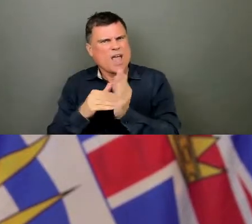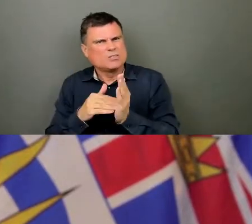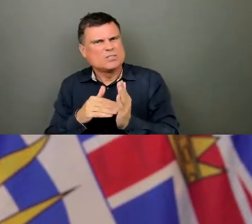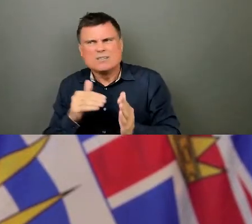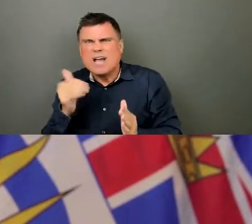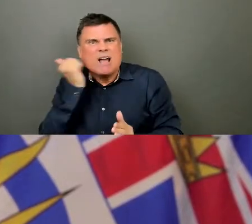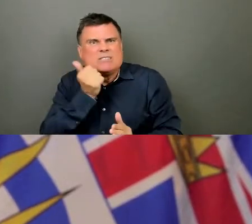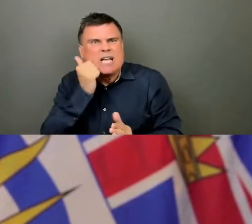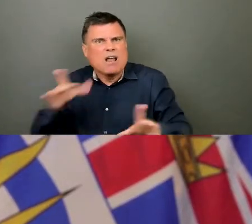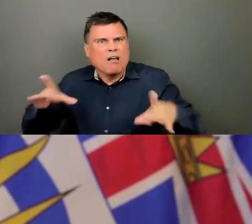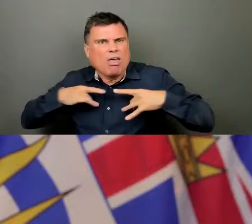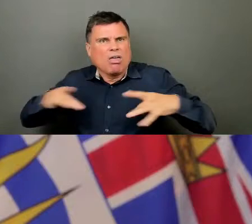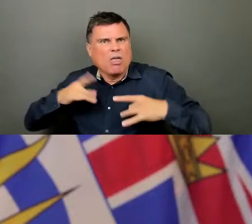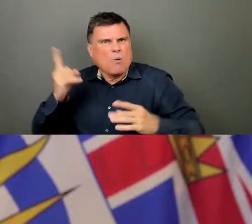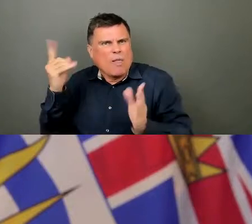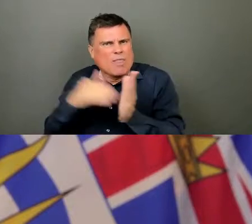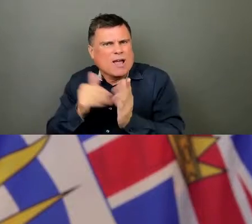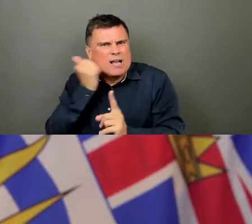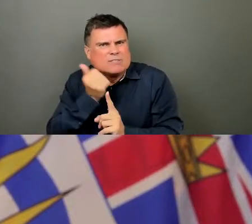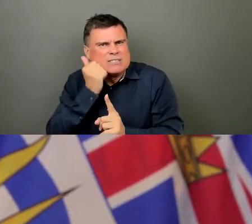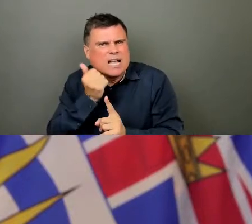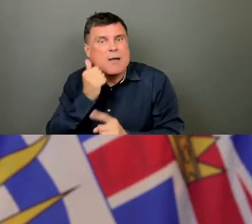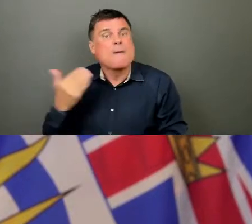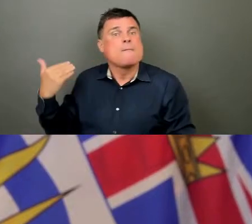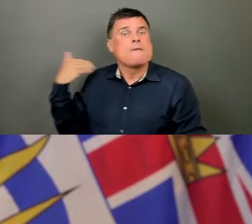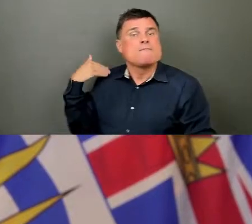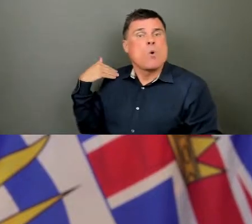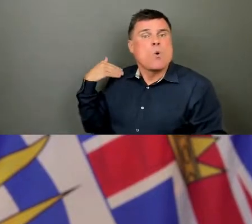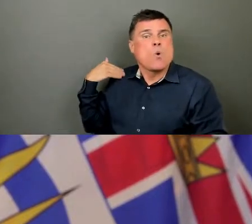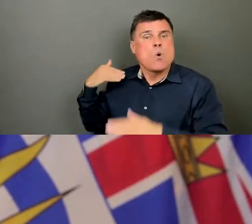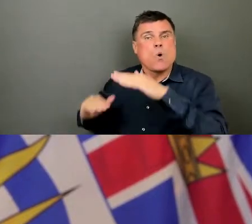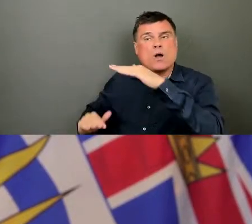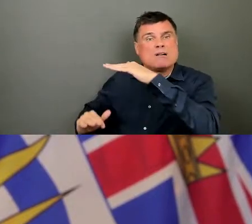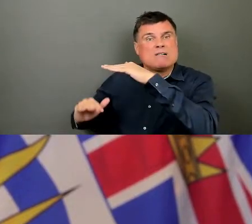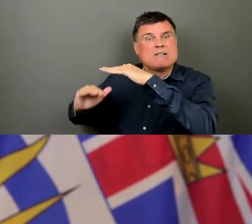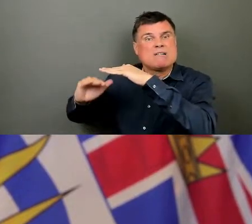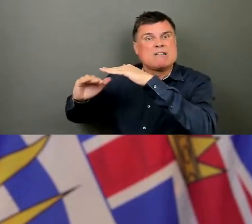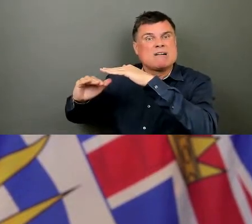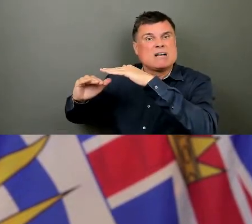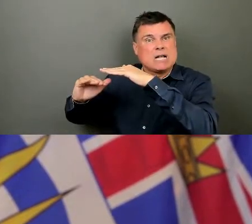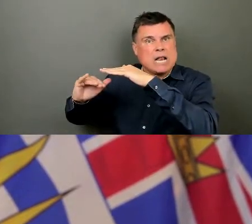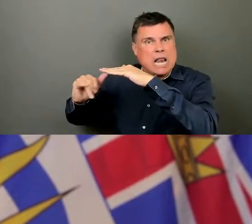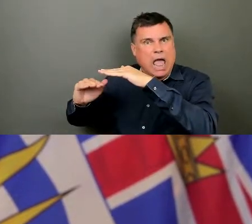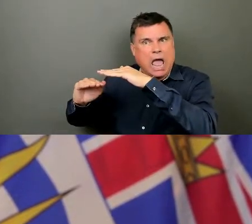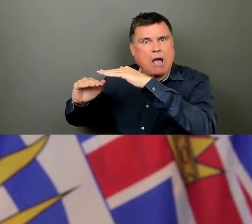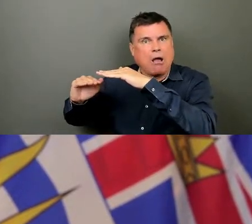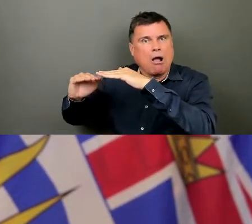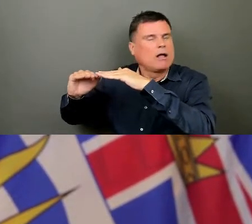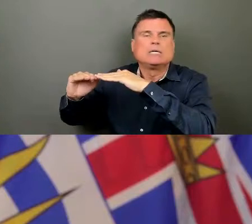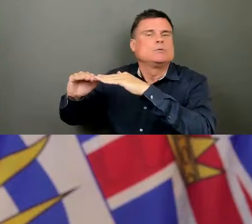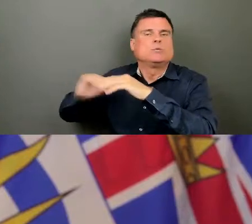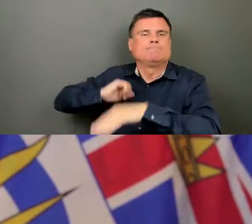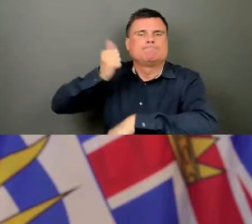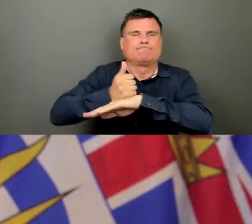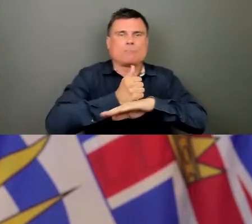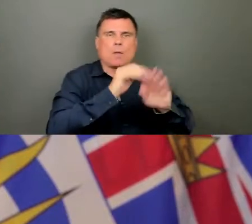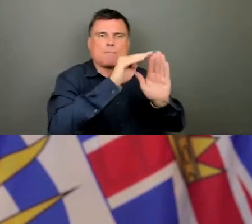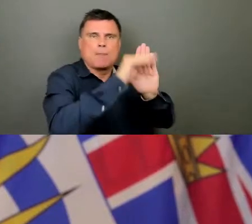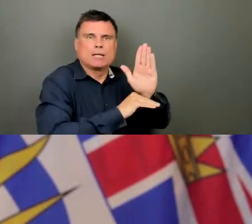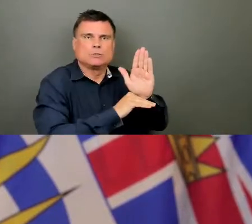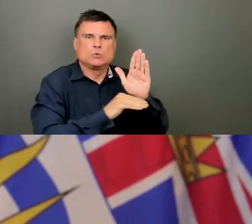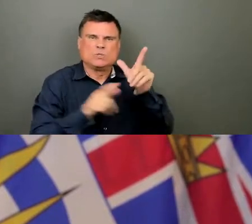at the previous modeling, when we were approaching that level, we saw other measures come in to